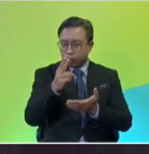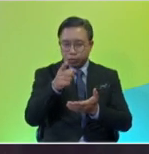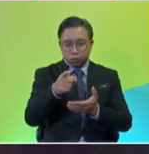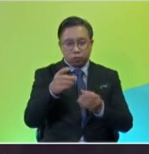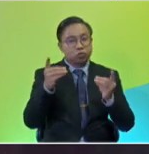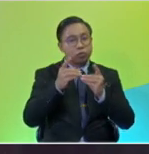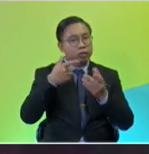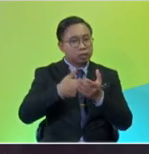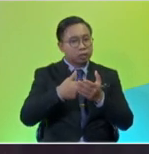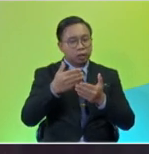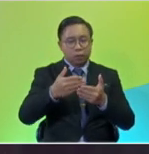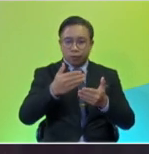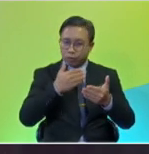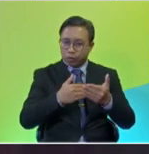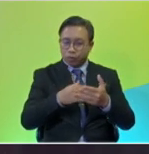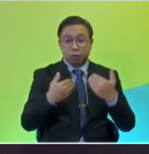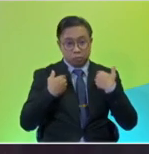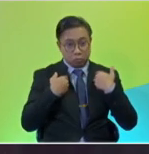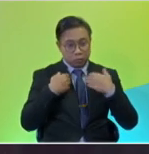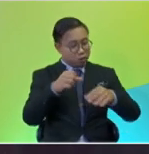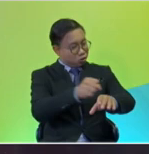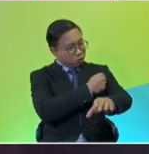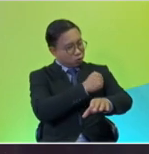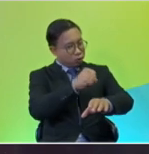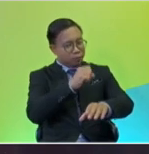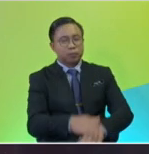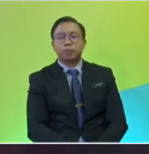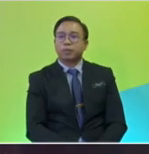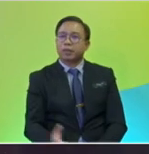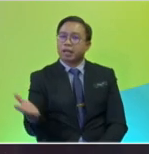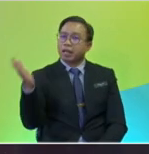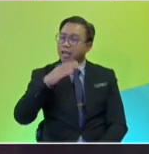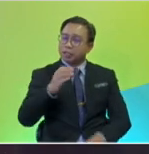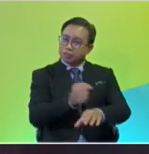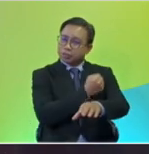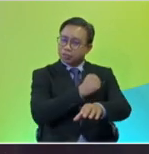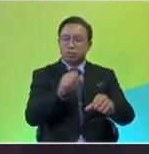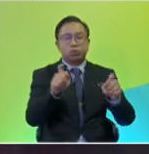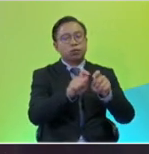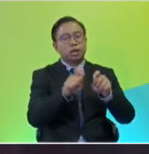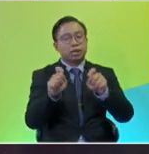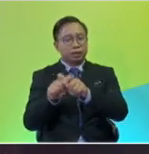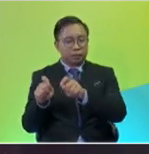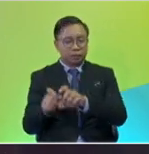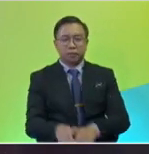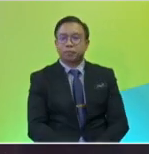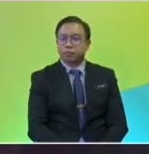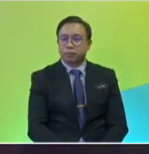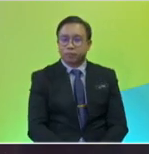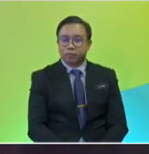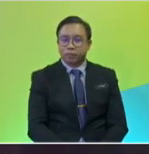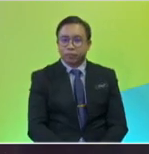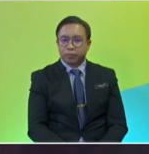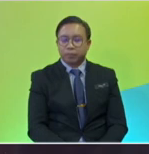next classroom. But before that, I believe you have a song to sing for us? Yes. All right, let's sing together. All right.